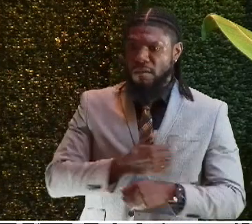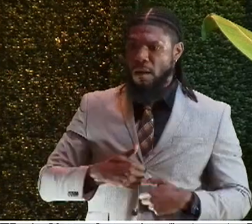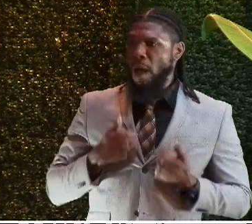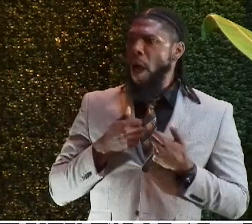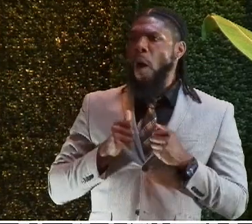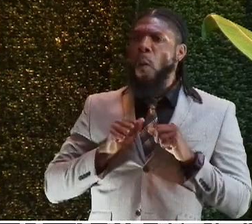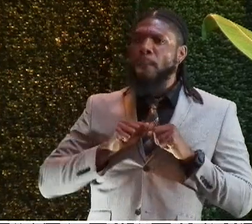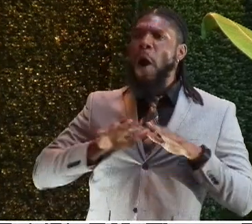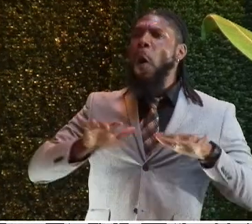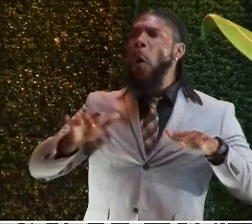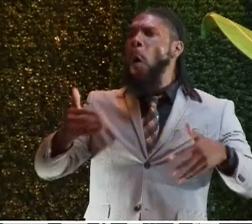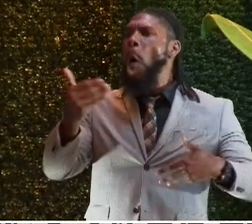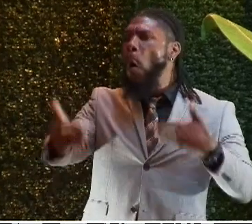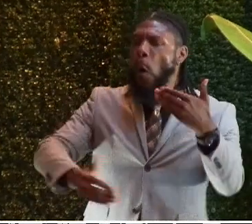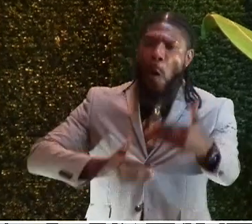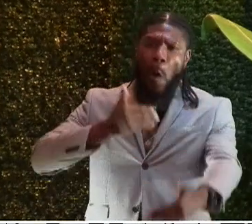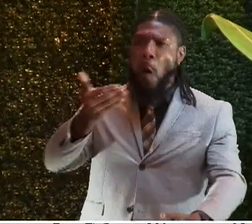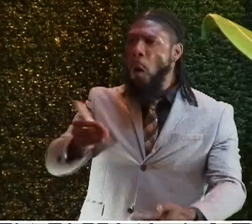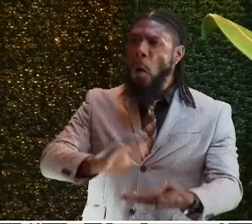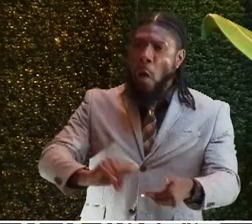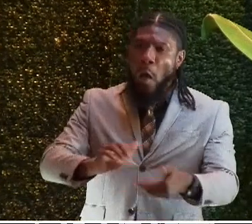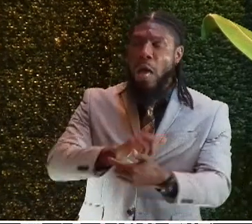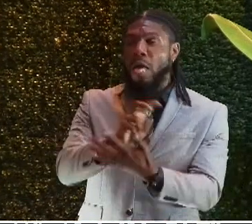rampant, create wars, do all kind of things.